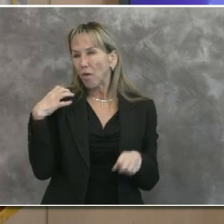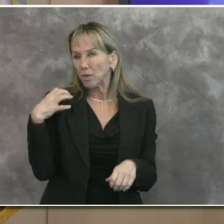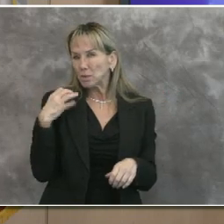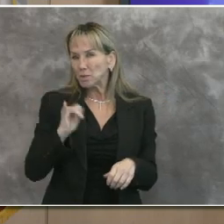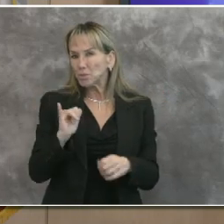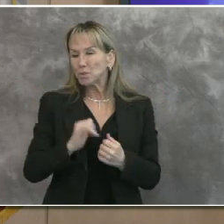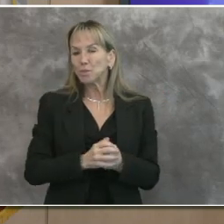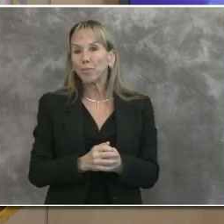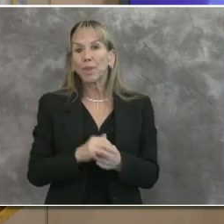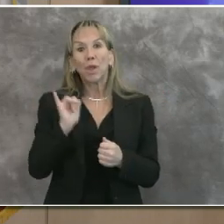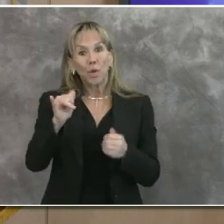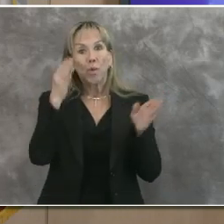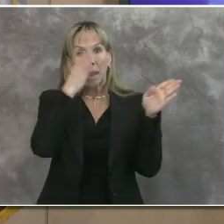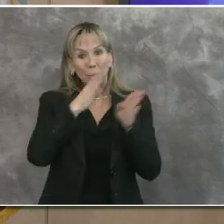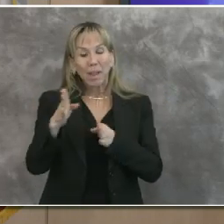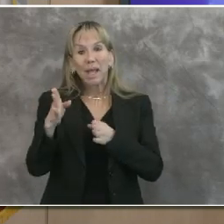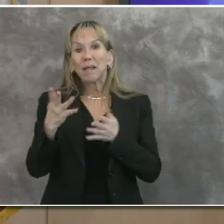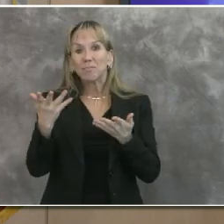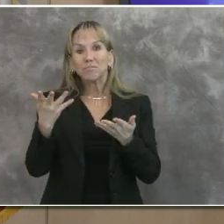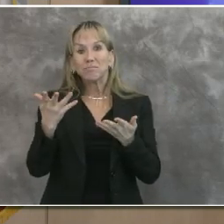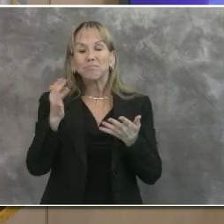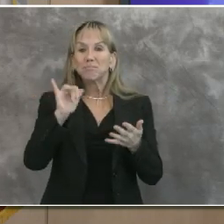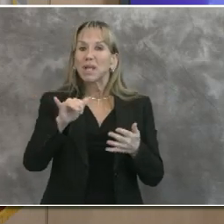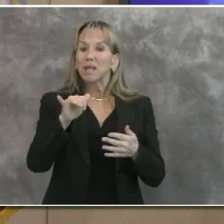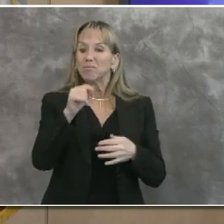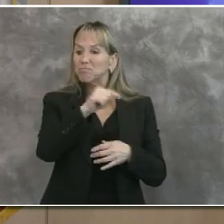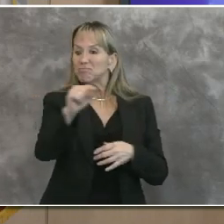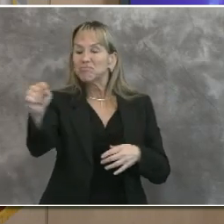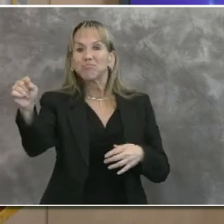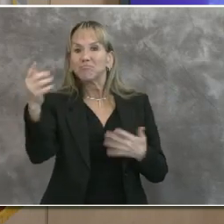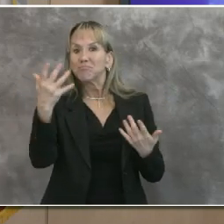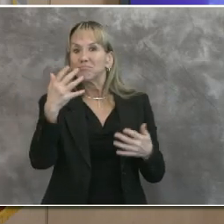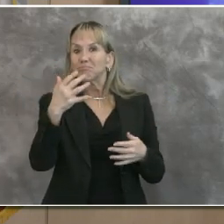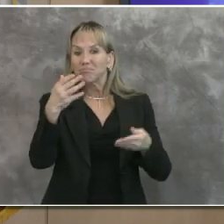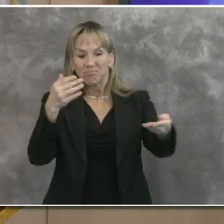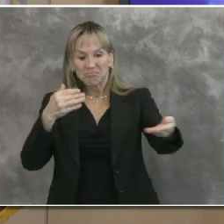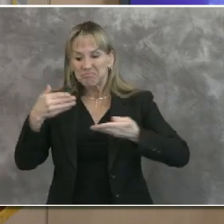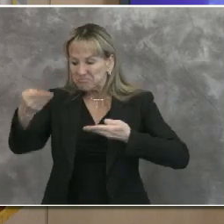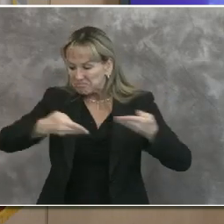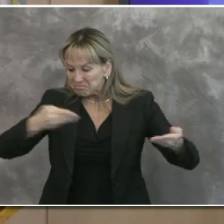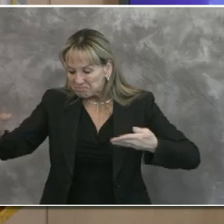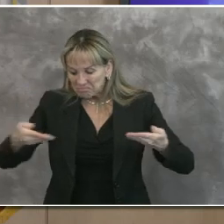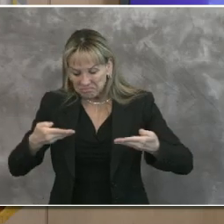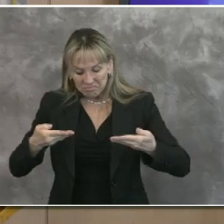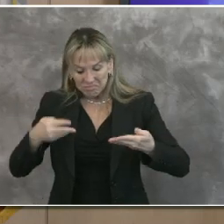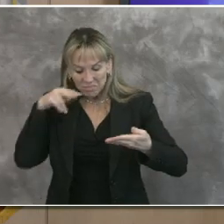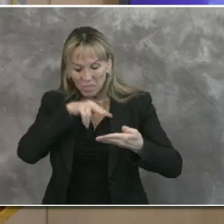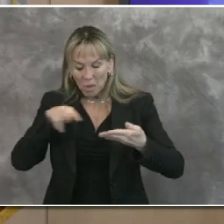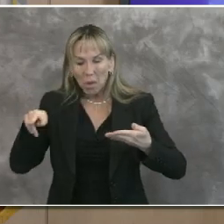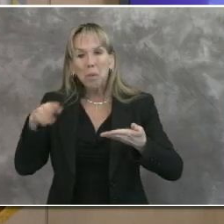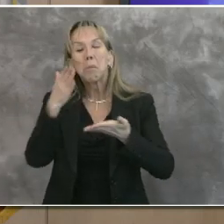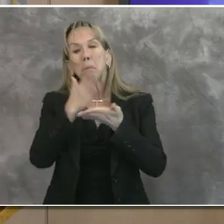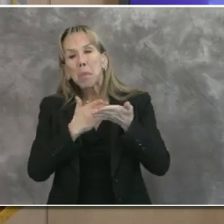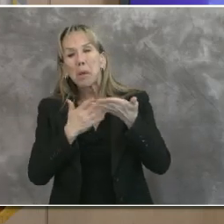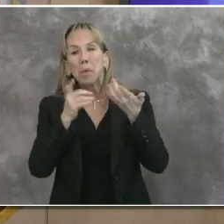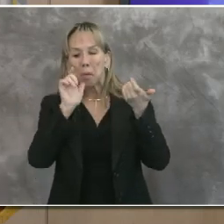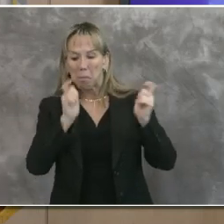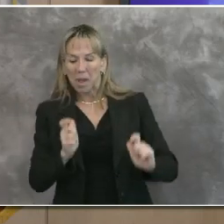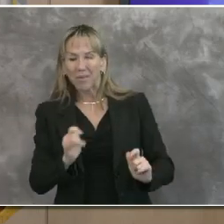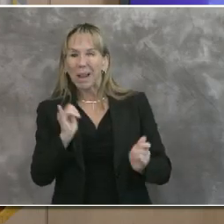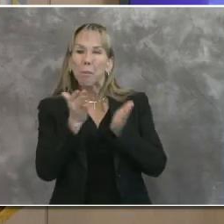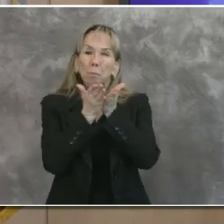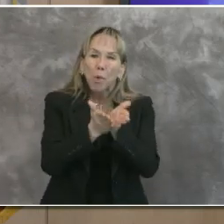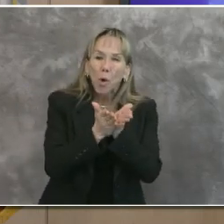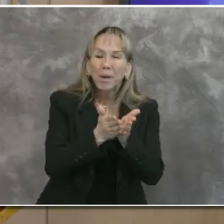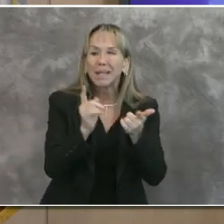we took that plan that was sent to us on behalf of the coastal mayors. We made some modifications to it. There were some things like boating and some other things we didn't think